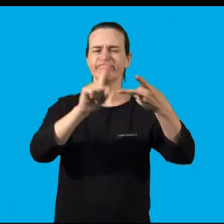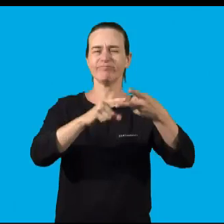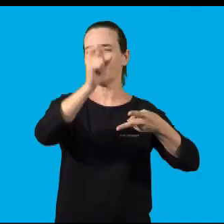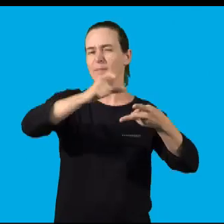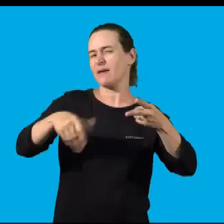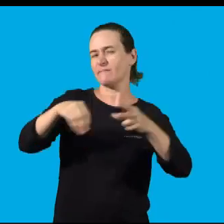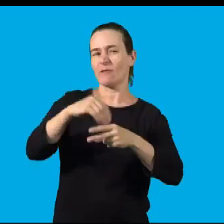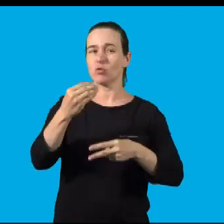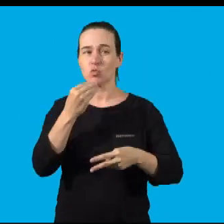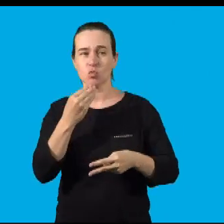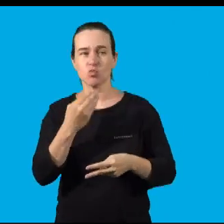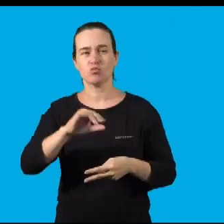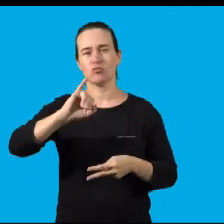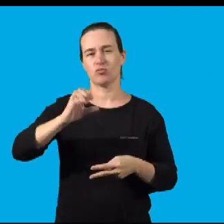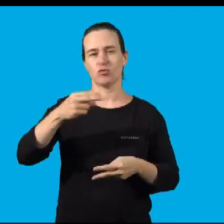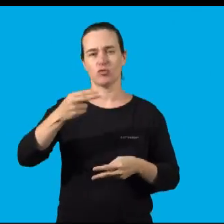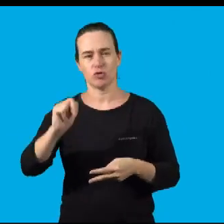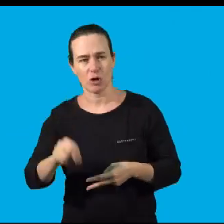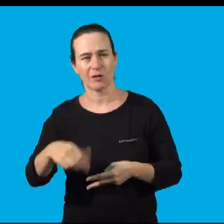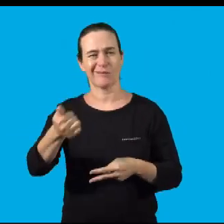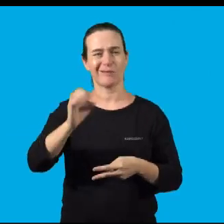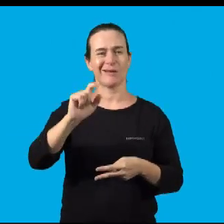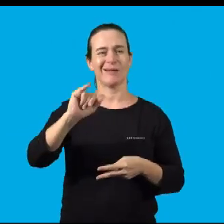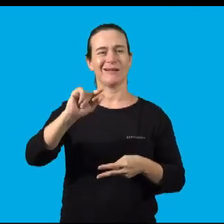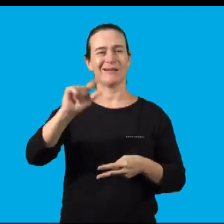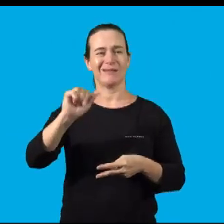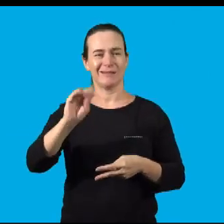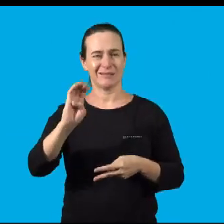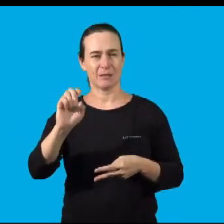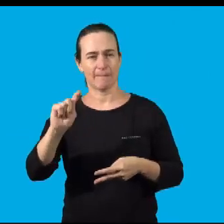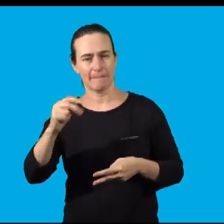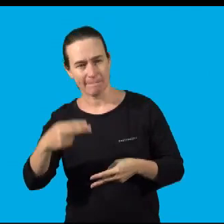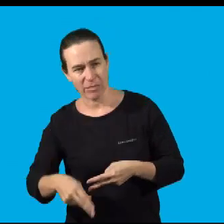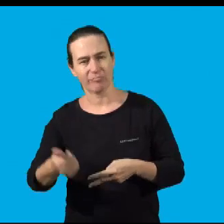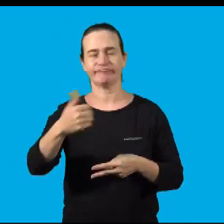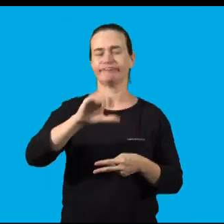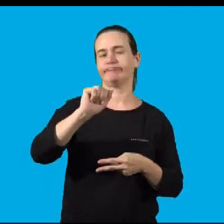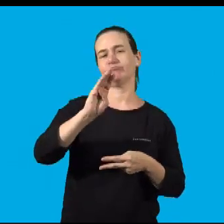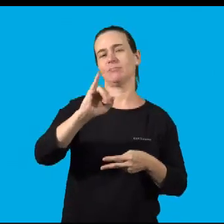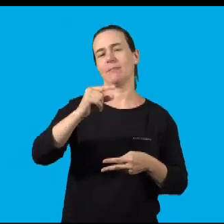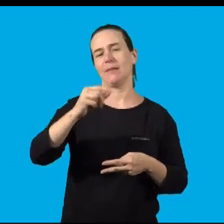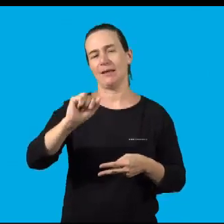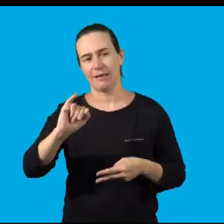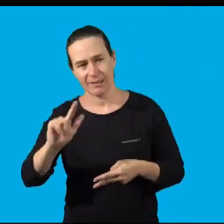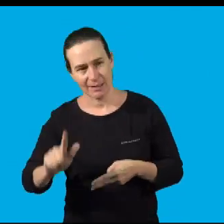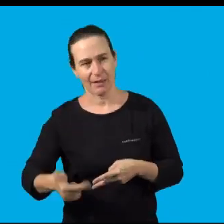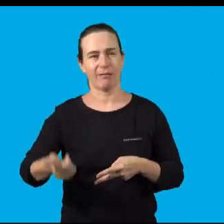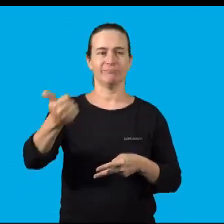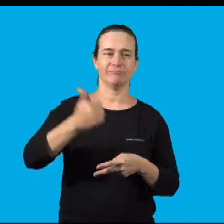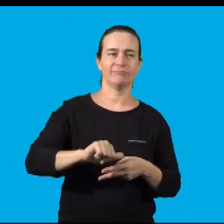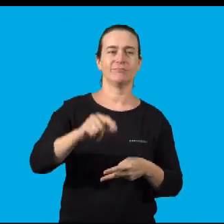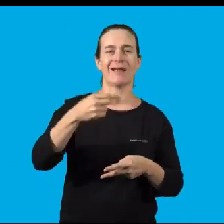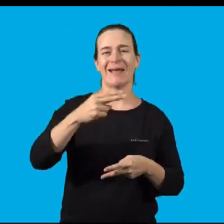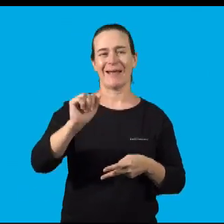The major characters are John and Elizabeth Proctor, Abigail Williams, Reverend Hale, Reverend Paris, Judge Danforth, Deputy